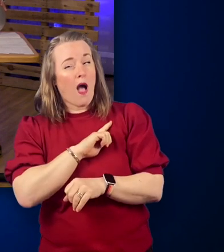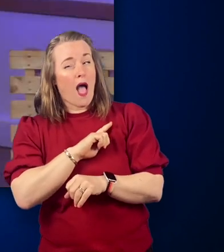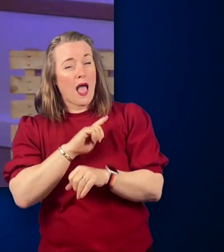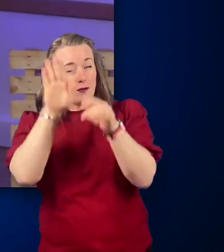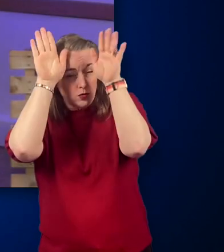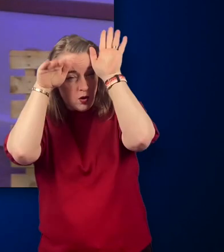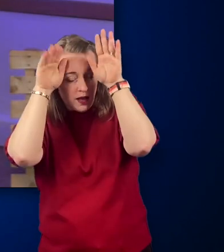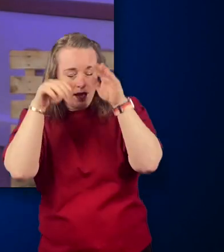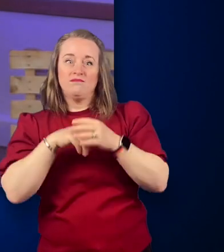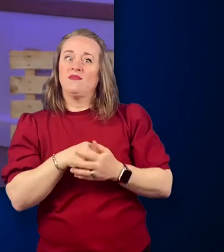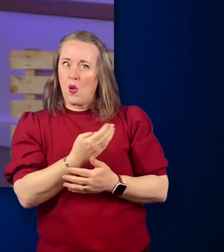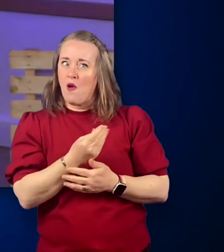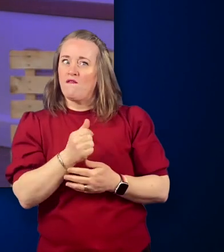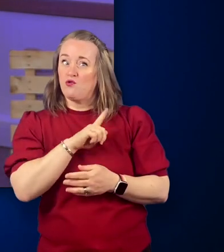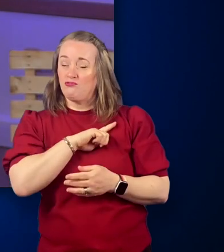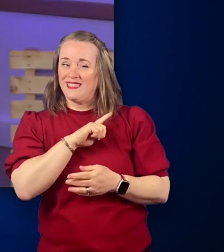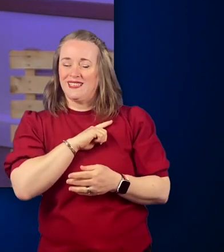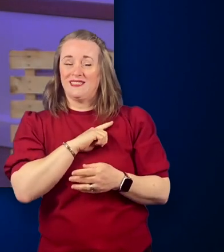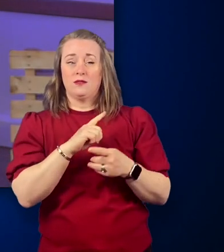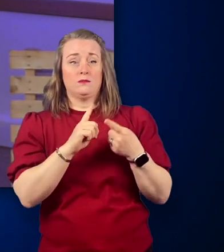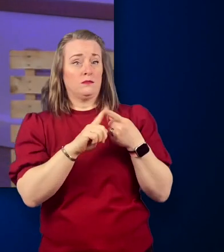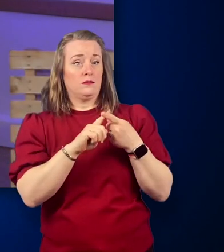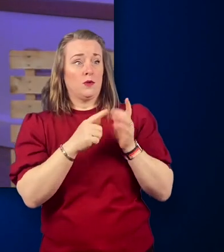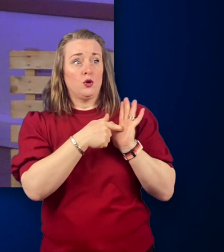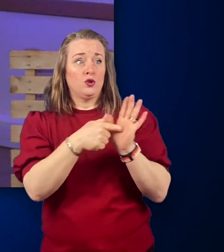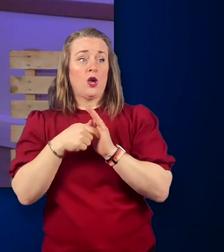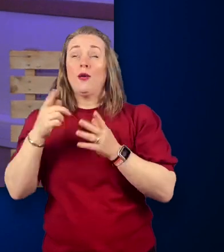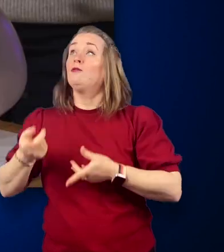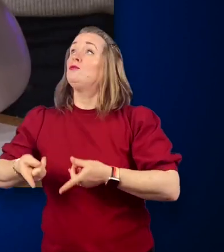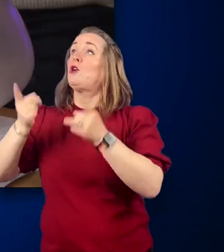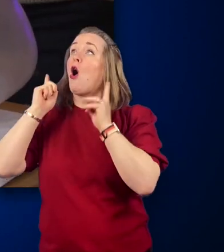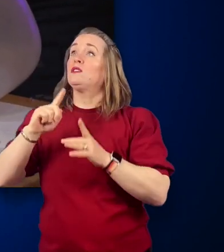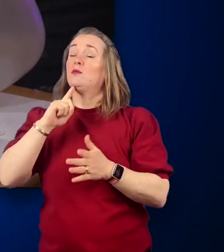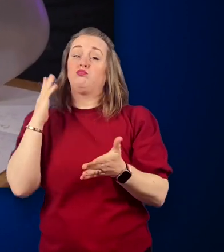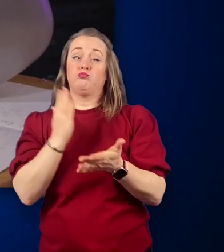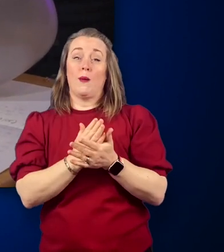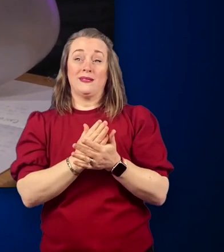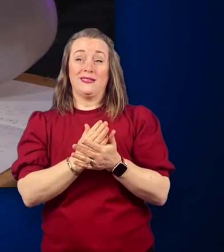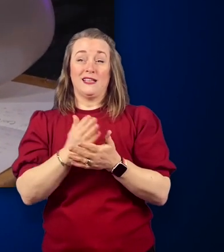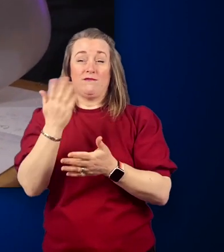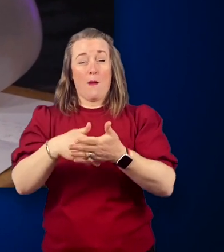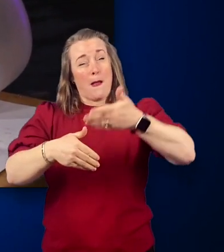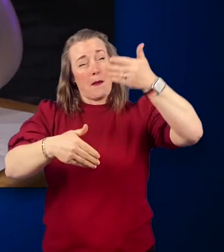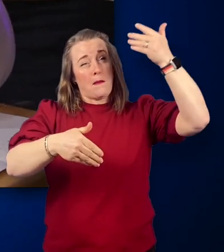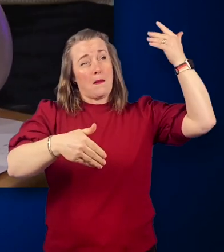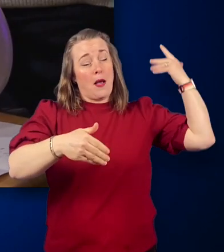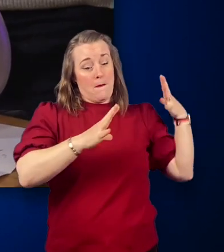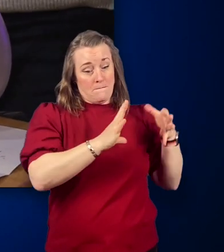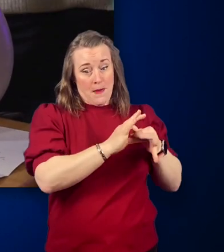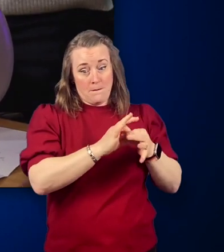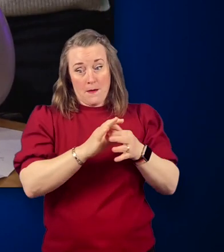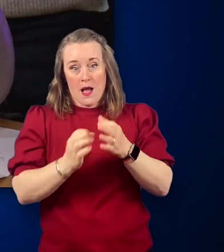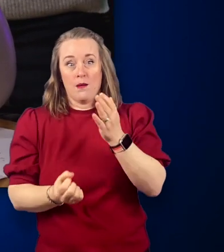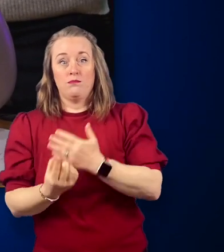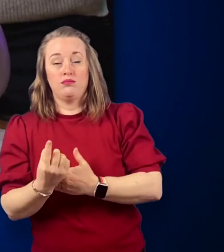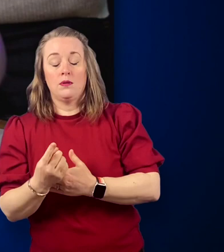really. One was he was showing that God was keeping his promises. Way back hundreds of years ago, God